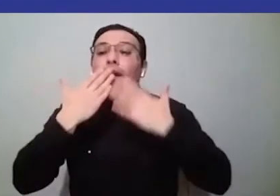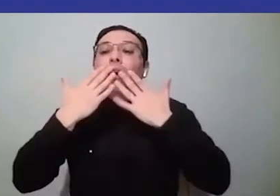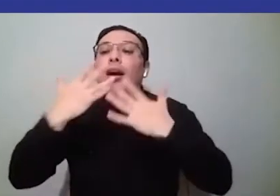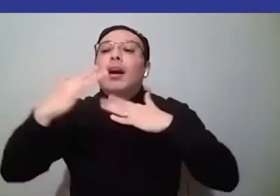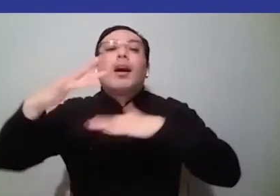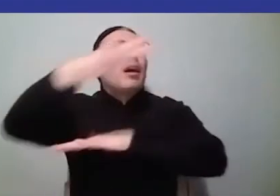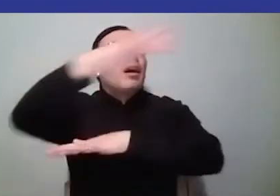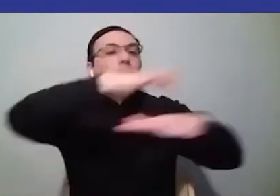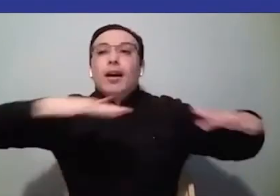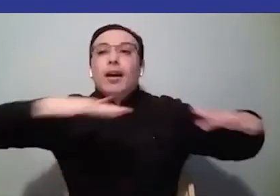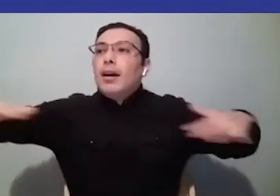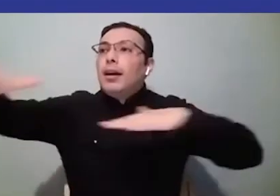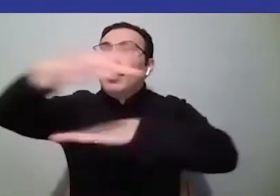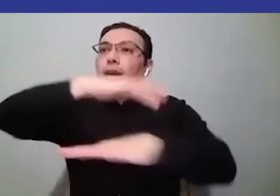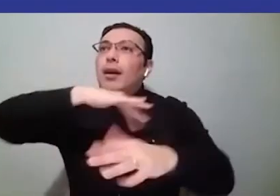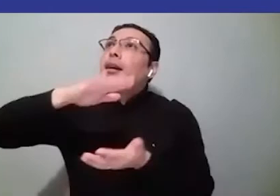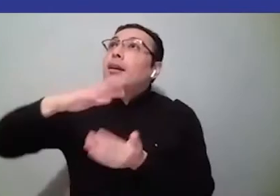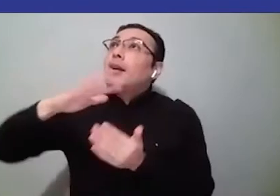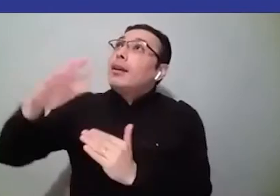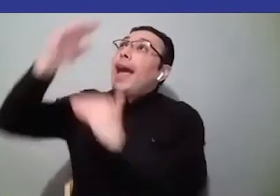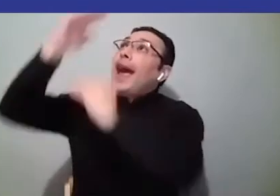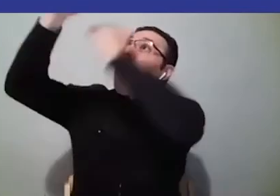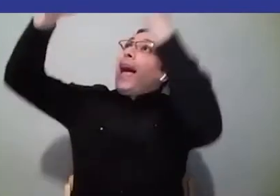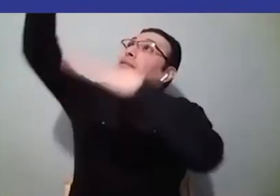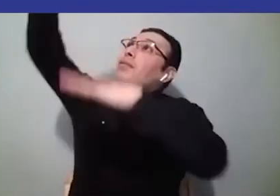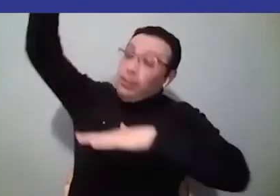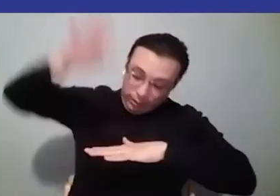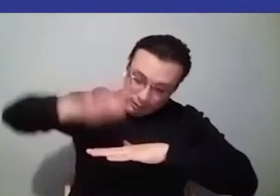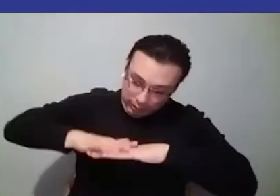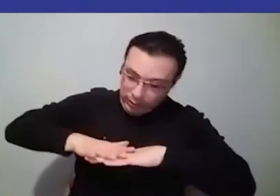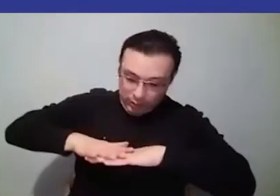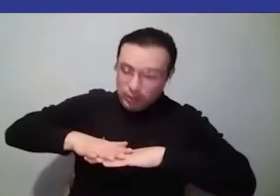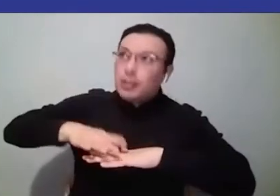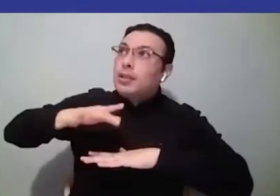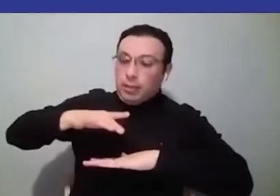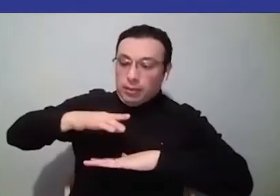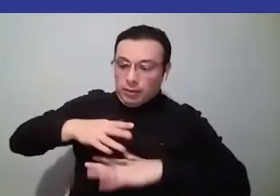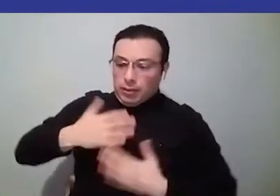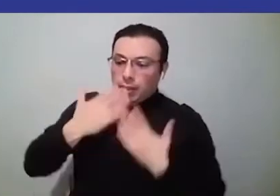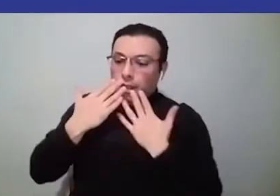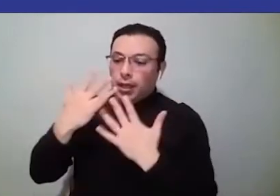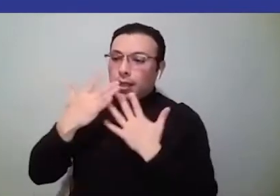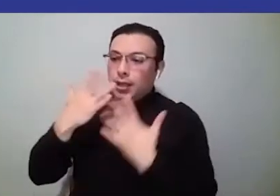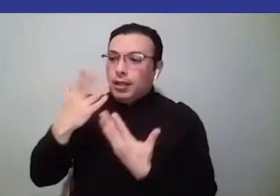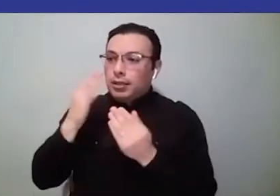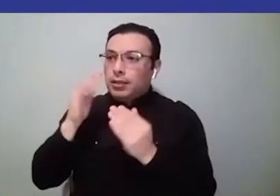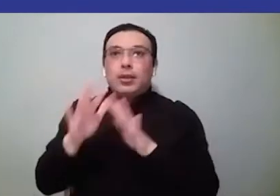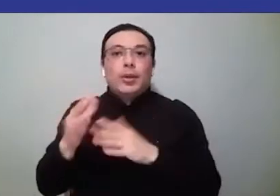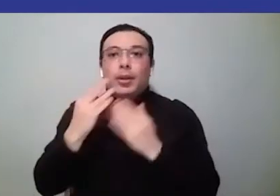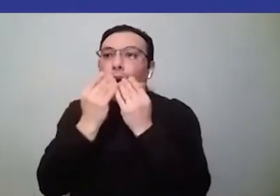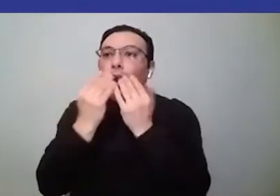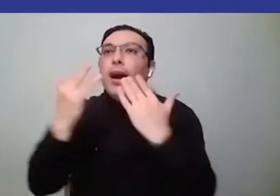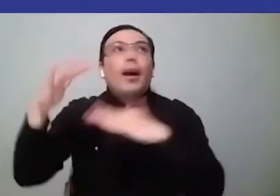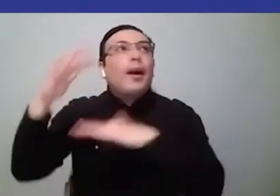relationality between and with breath, and where our work and our makings and our